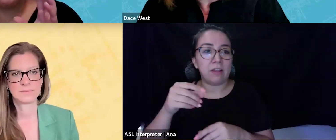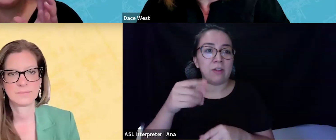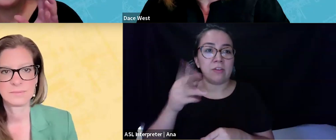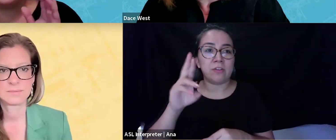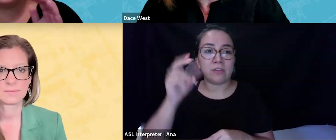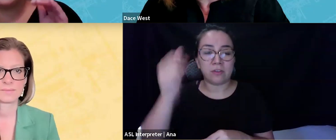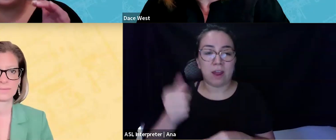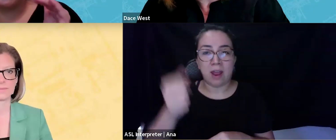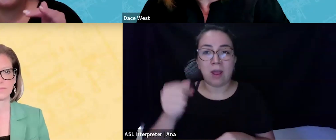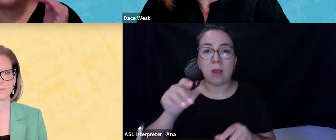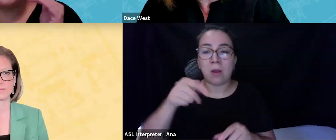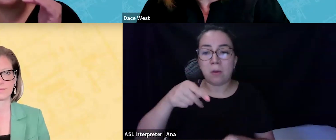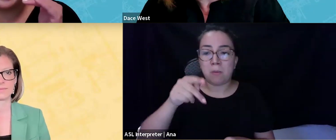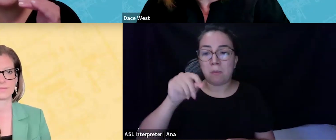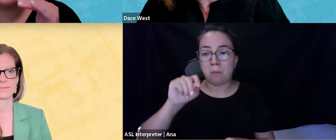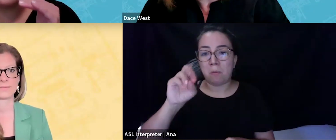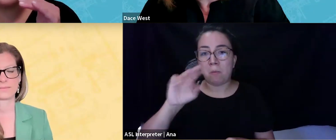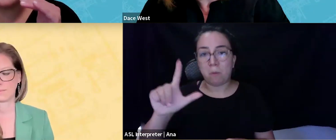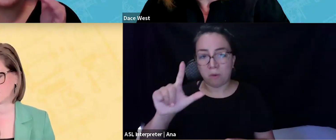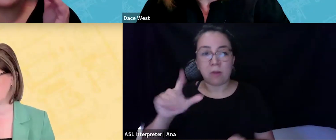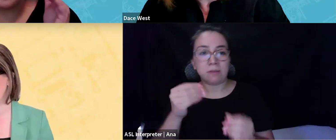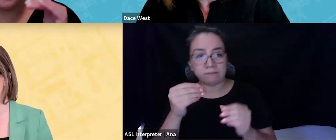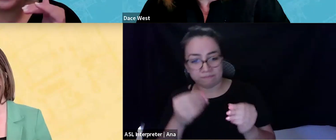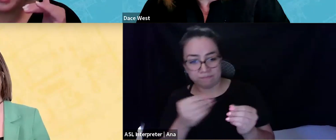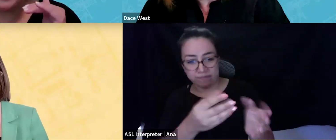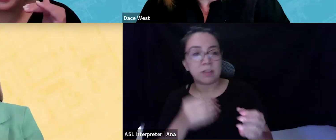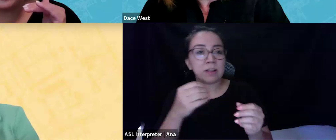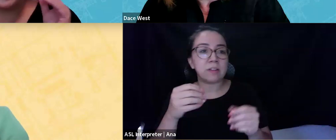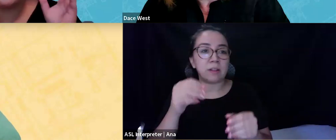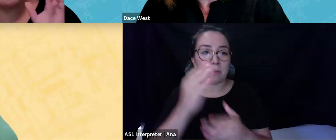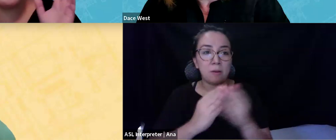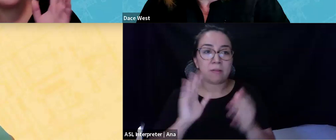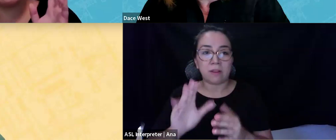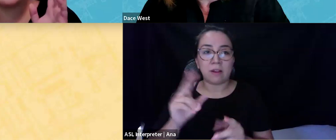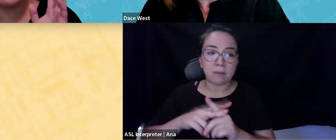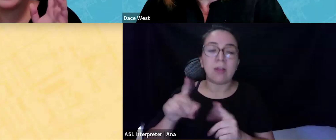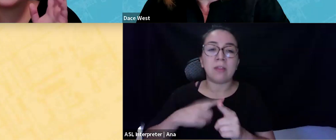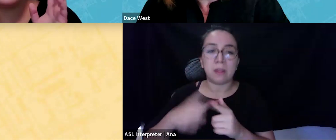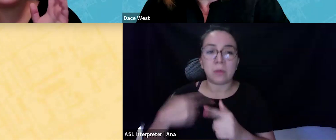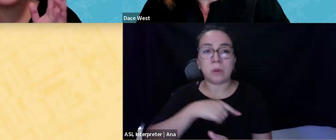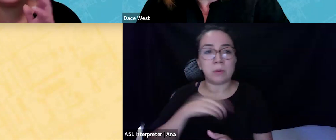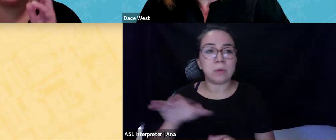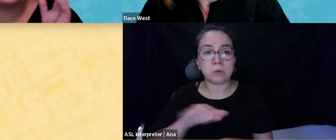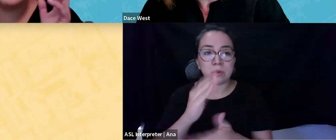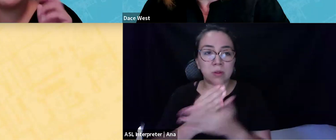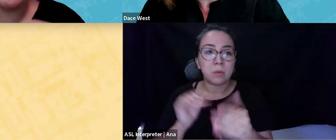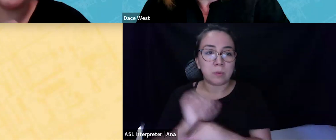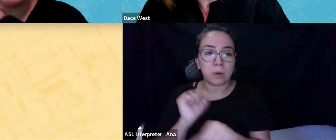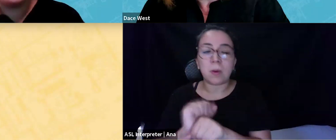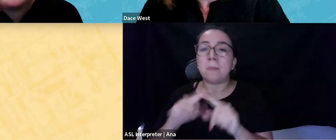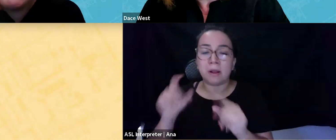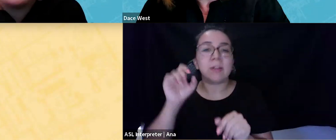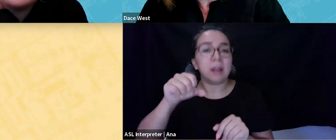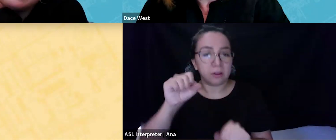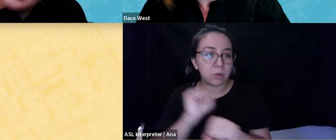they will enter in your information as the fiscal sponsor as part of their application, and then we'll do some work on the back end. But yes, you can work